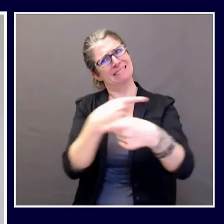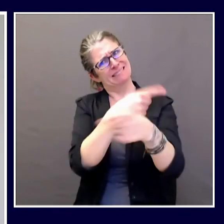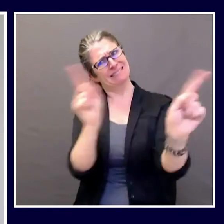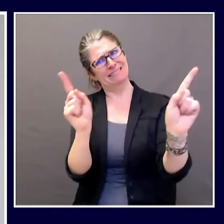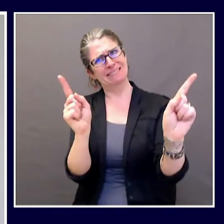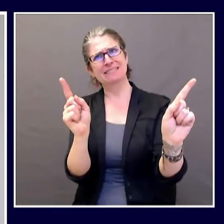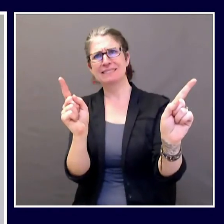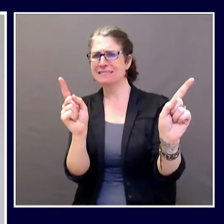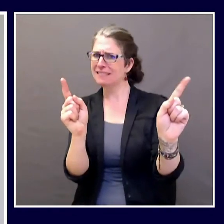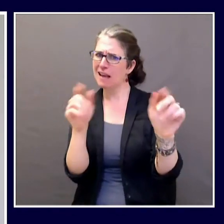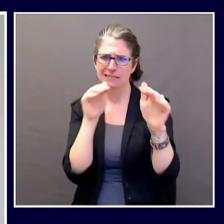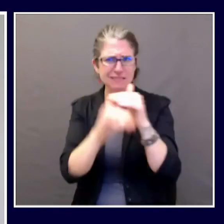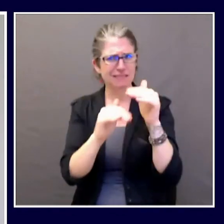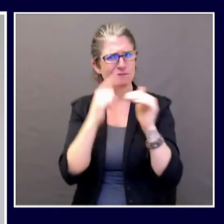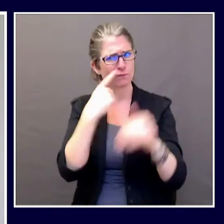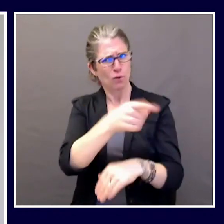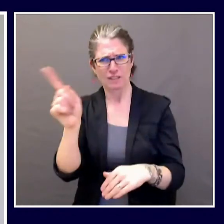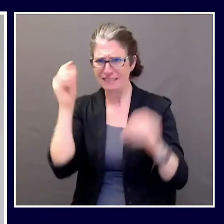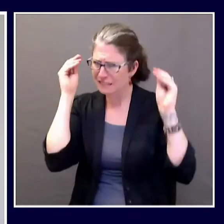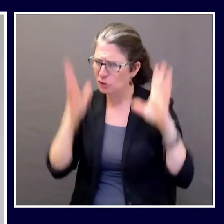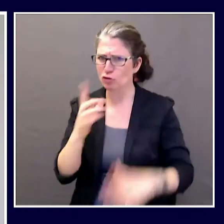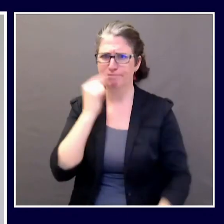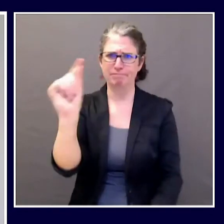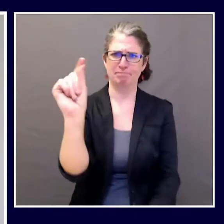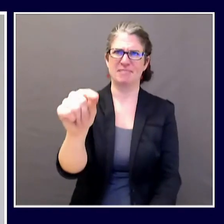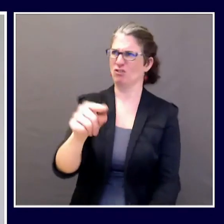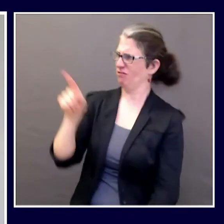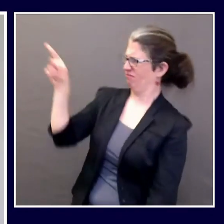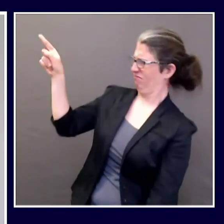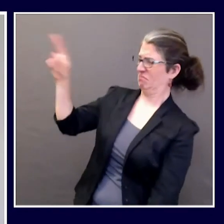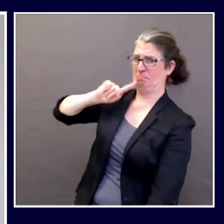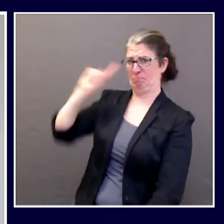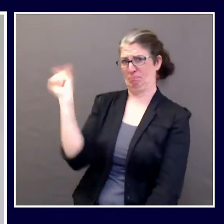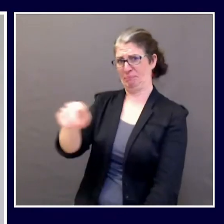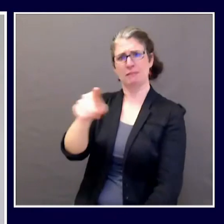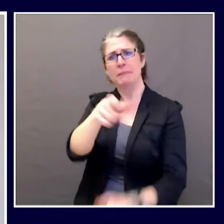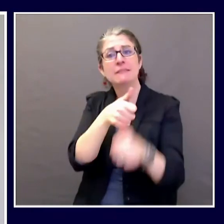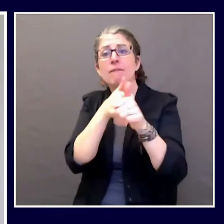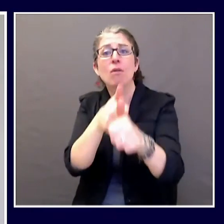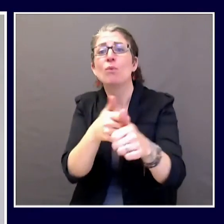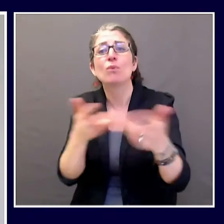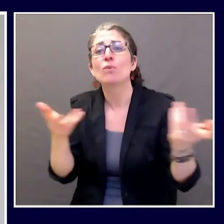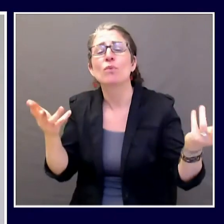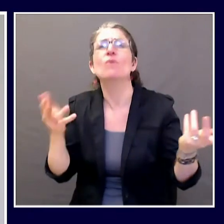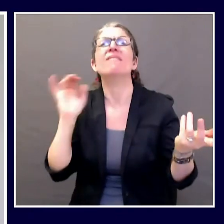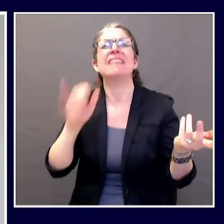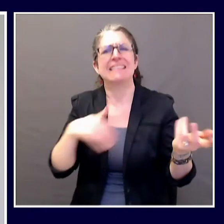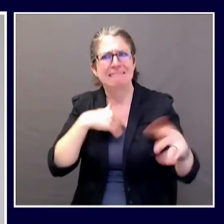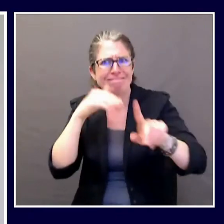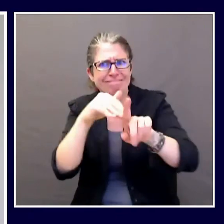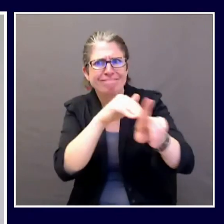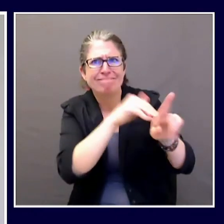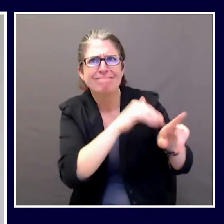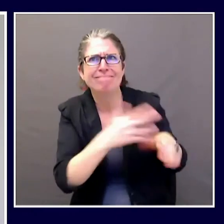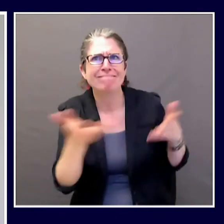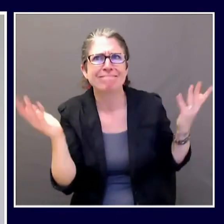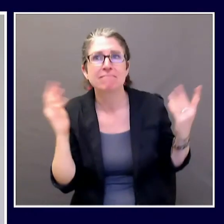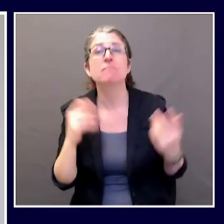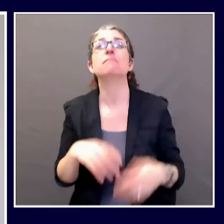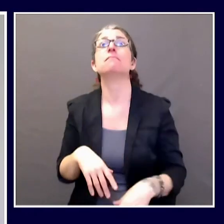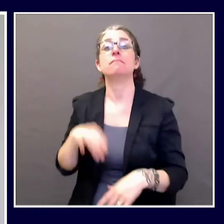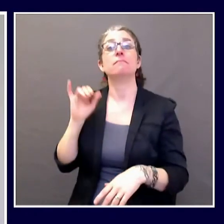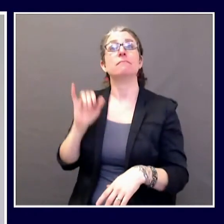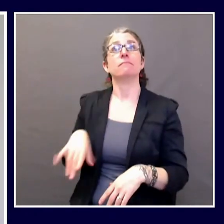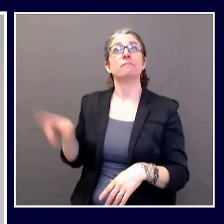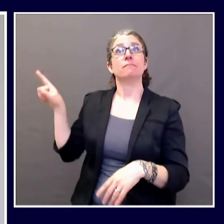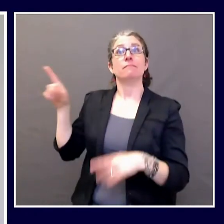time on the IT side, but we've reminded them that this was effective upon the issuance of that directive last week. We've